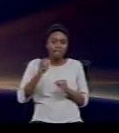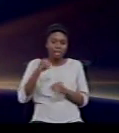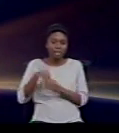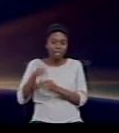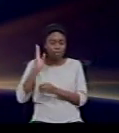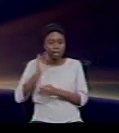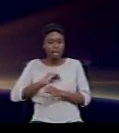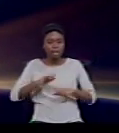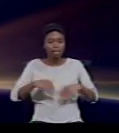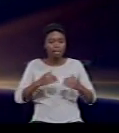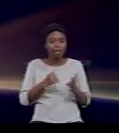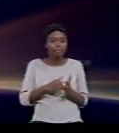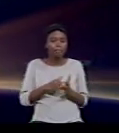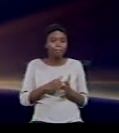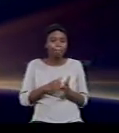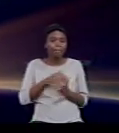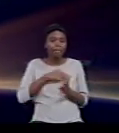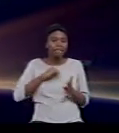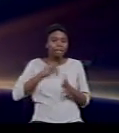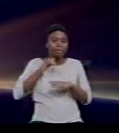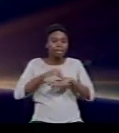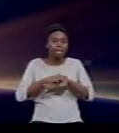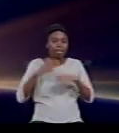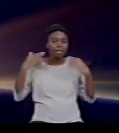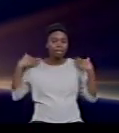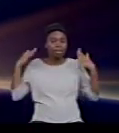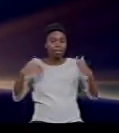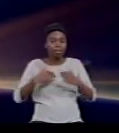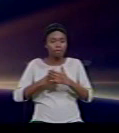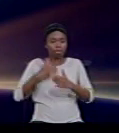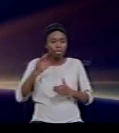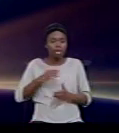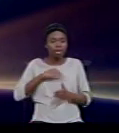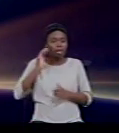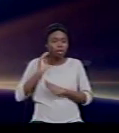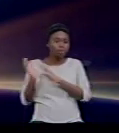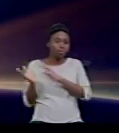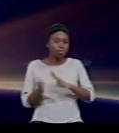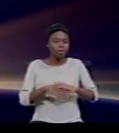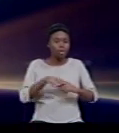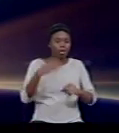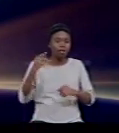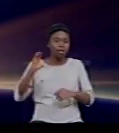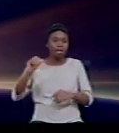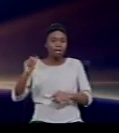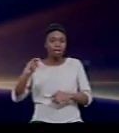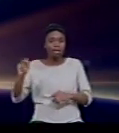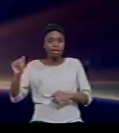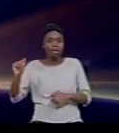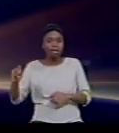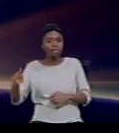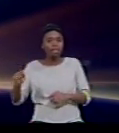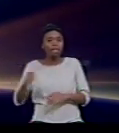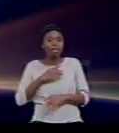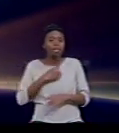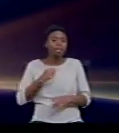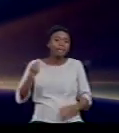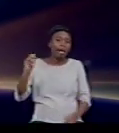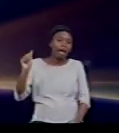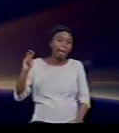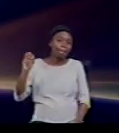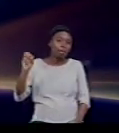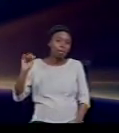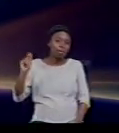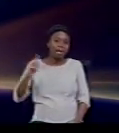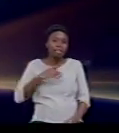thy seed will I give it. And I will send an angel before thee, and I will drive out the Canaanite, the Amorite,